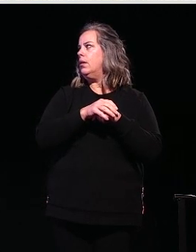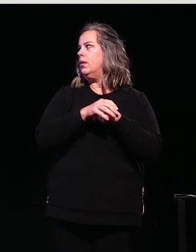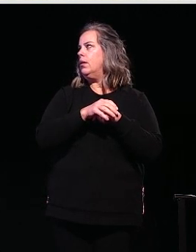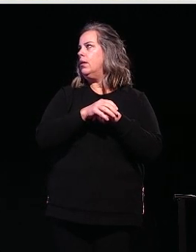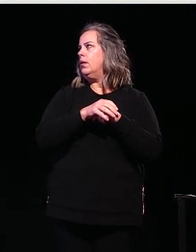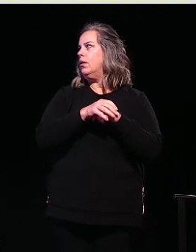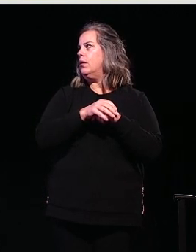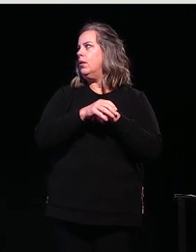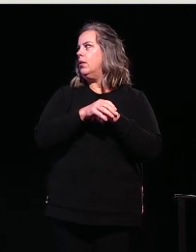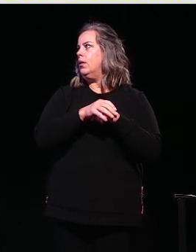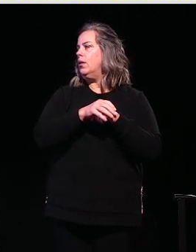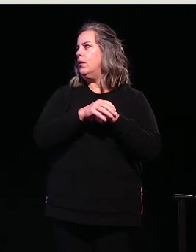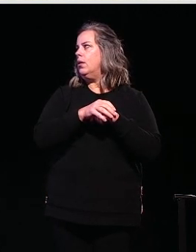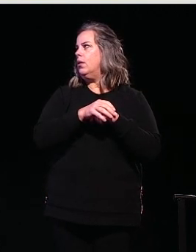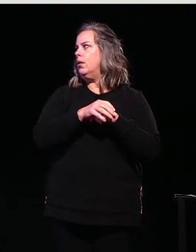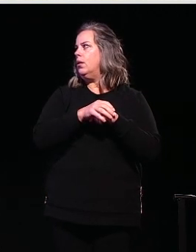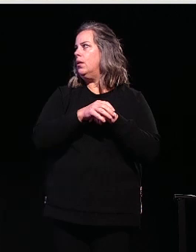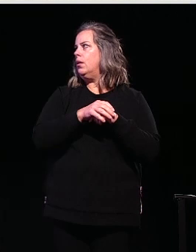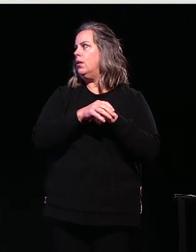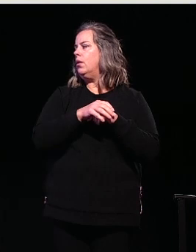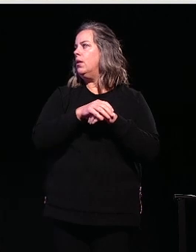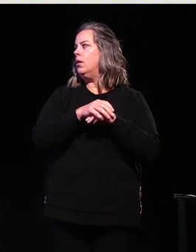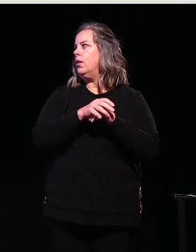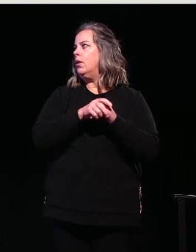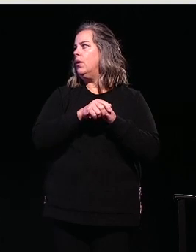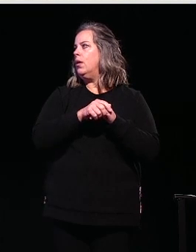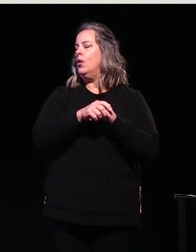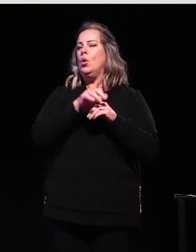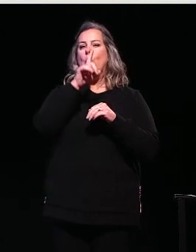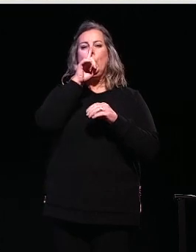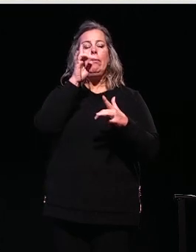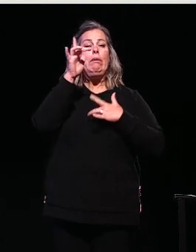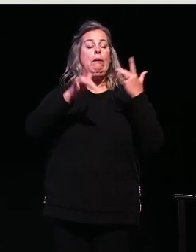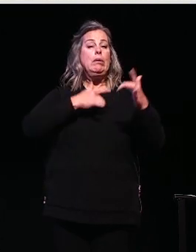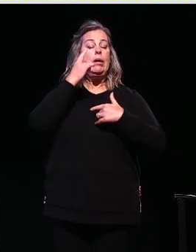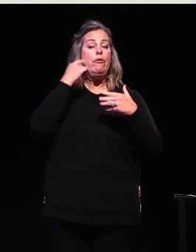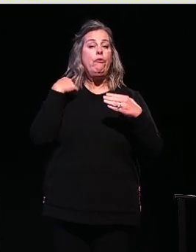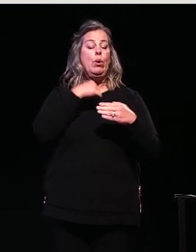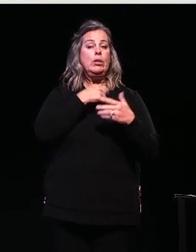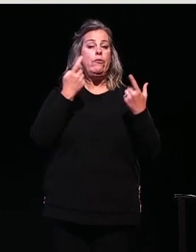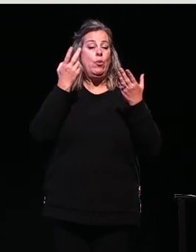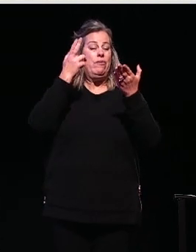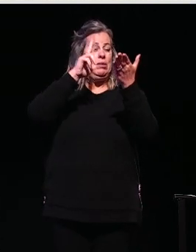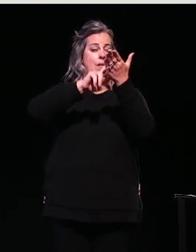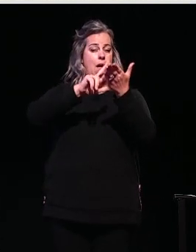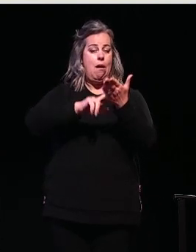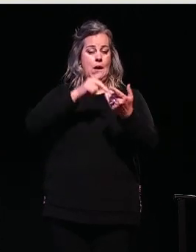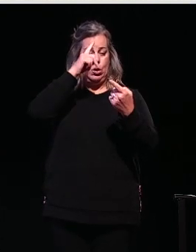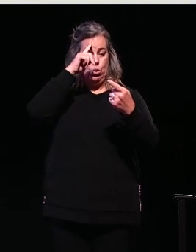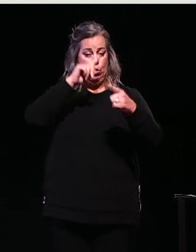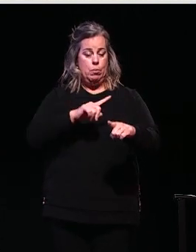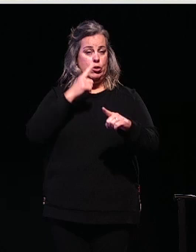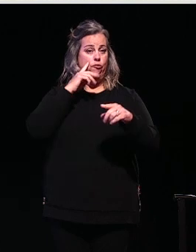way to expand. A very exciting development for us is we've signed agreements, MOUs, LOIs, sales